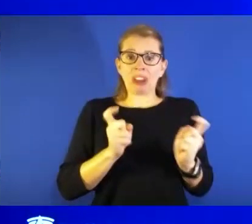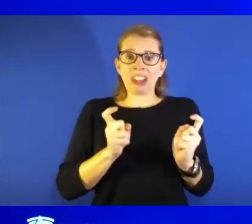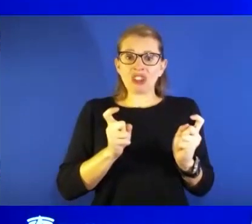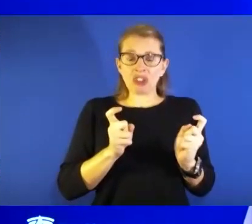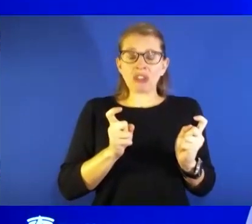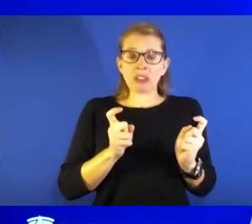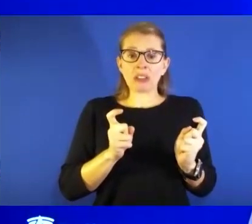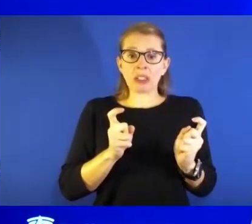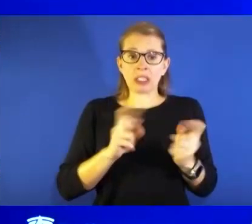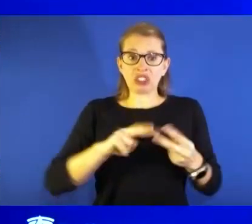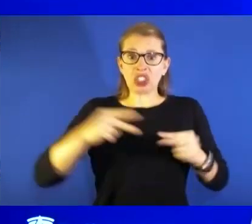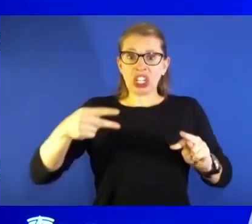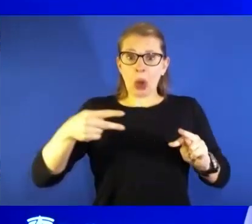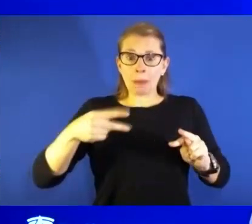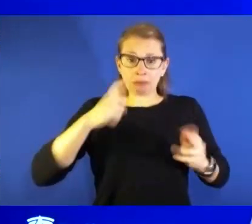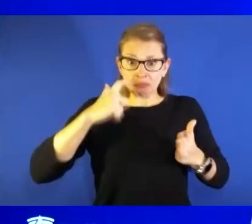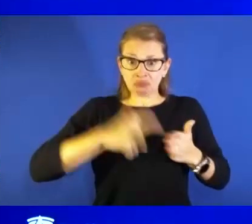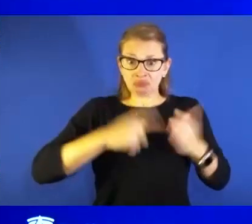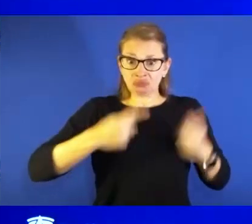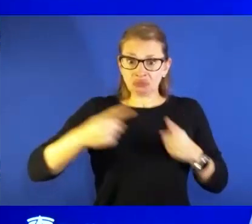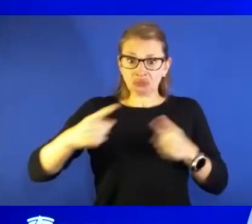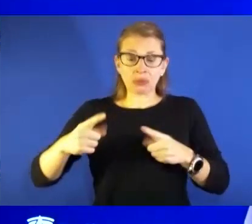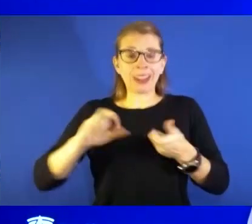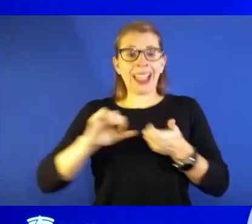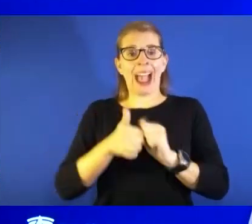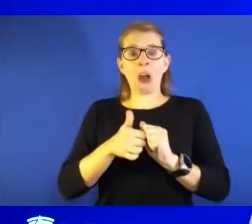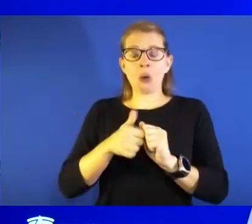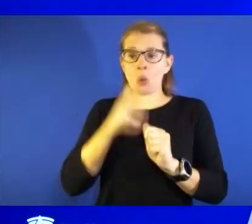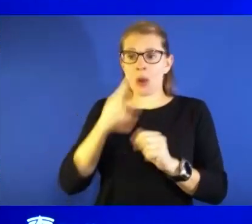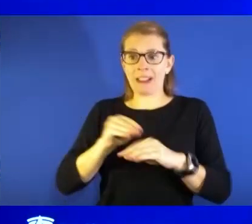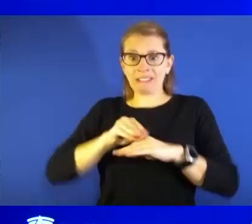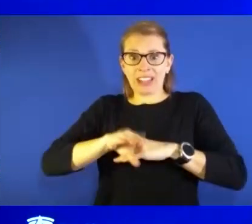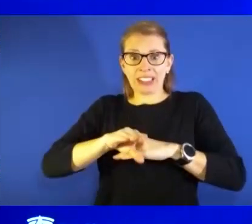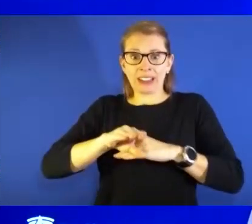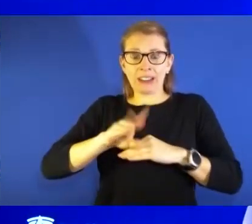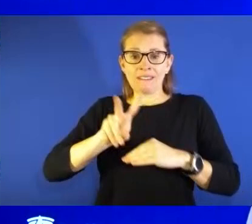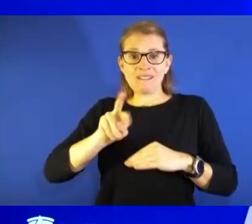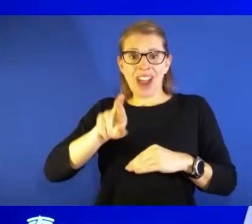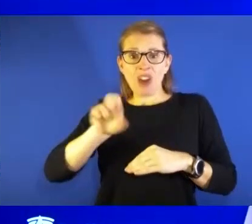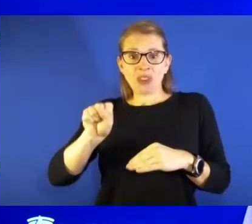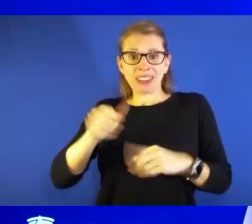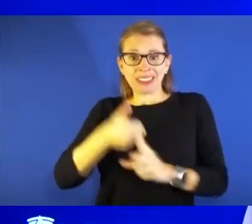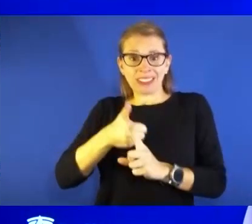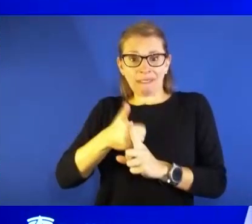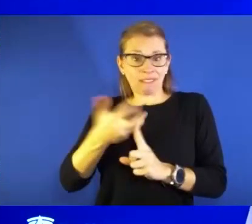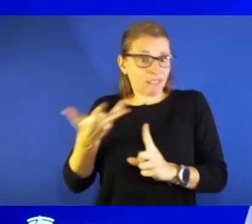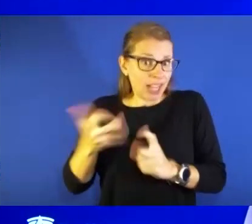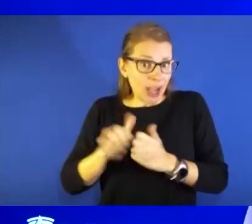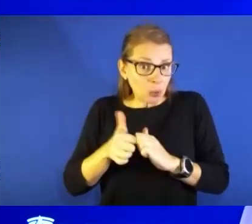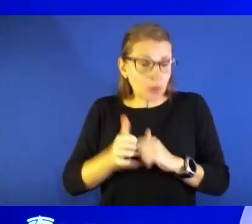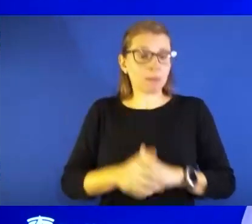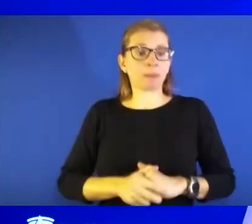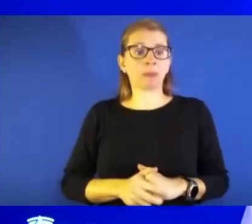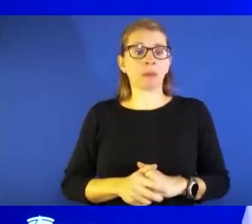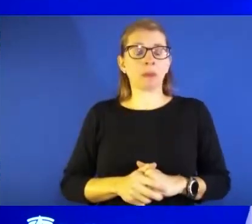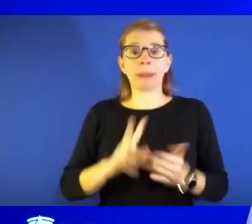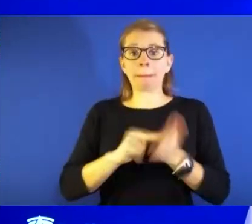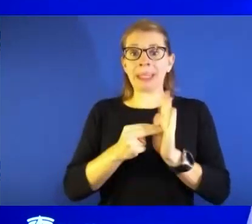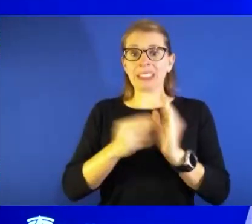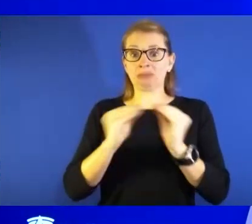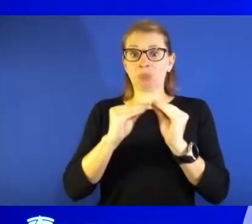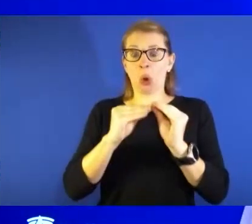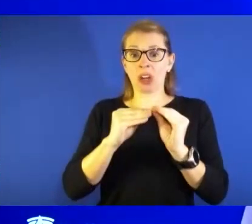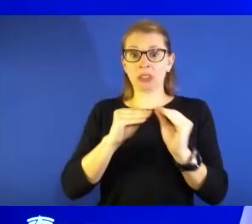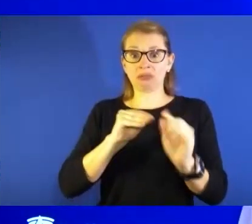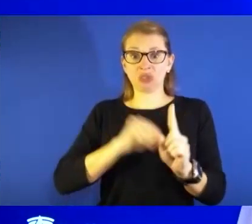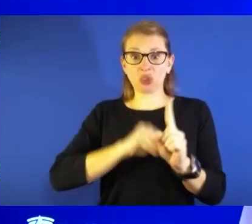genome. How really does that affect the virus itself? Is it more transmissible? We don't really have a